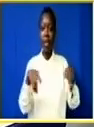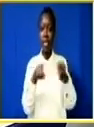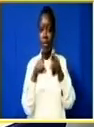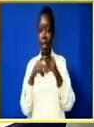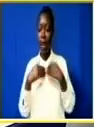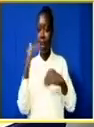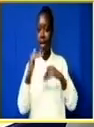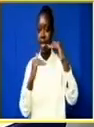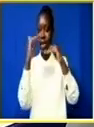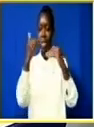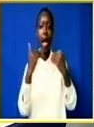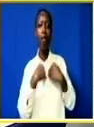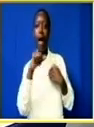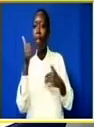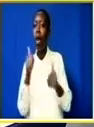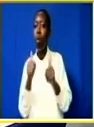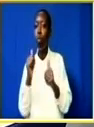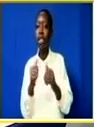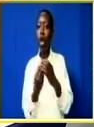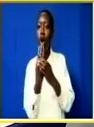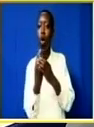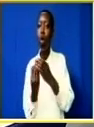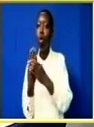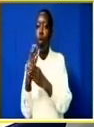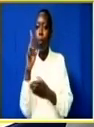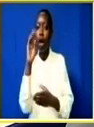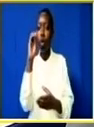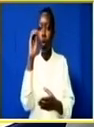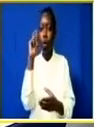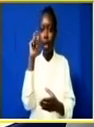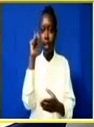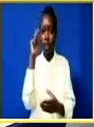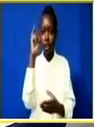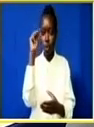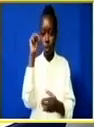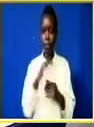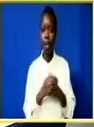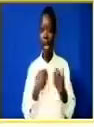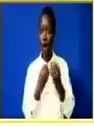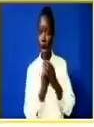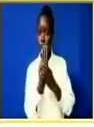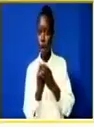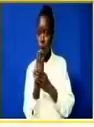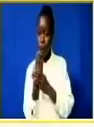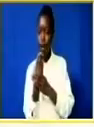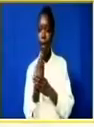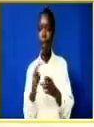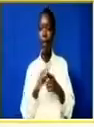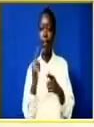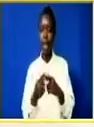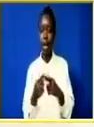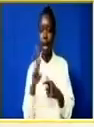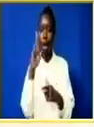We have even crop rotation. What is crop rotation? We have crop. Mm-hmm. Crop is a plant. Yes. Rotation, mm-hmm. this is